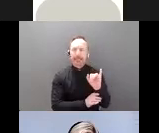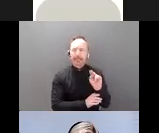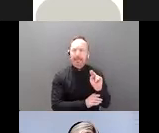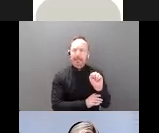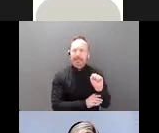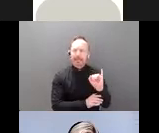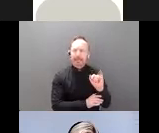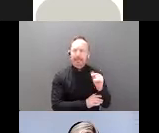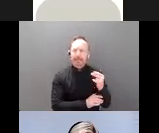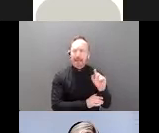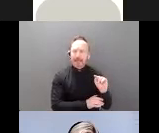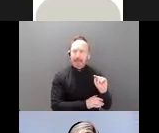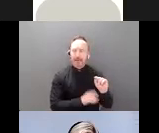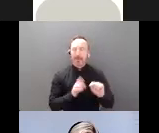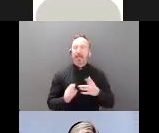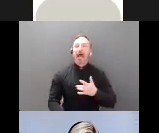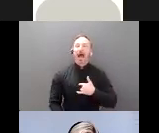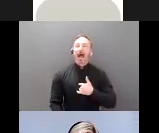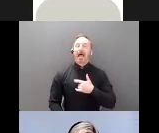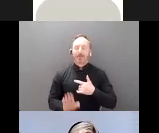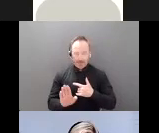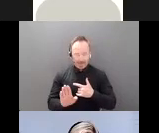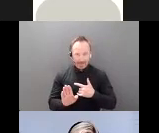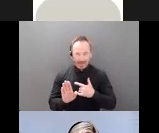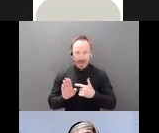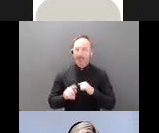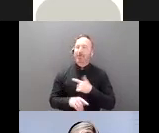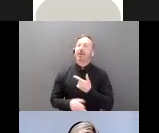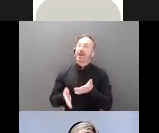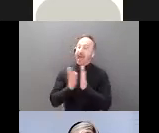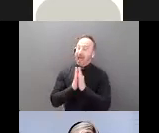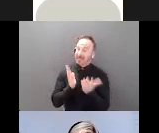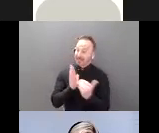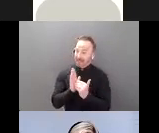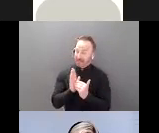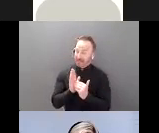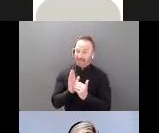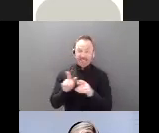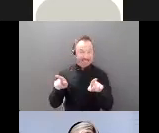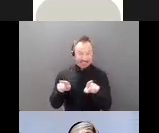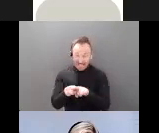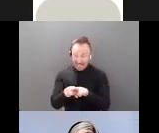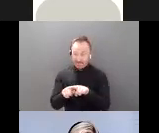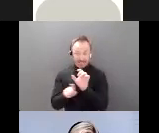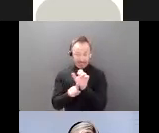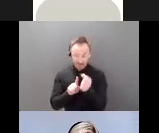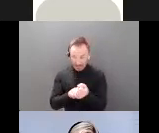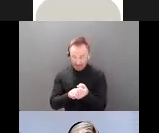shouldn't give it away. I'll just ask you the question again. So I want you to think about the same situation, and I'm going to give you a minute to think about